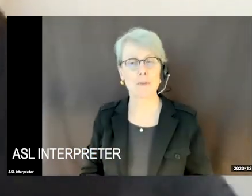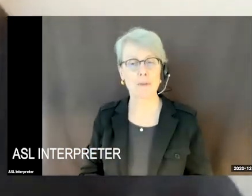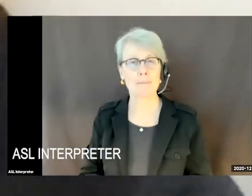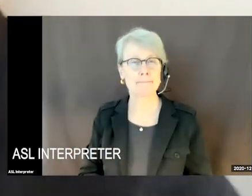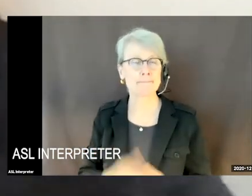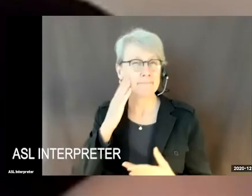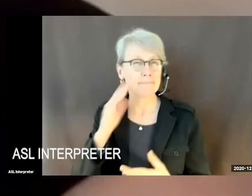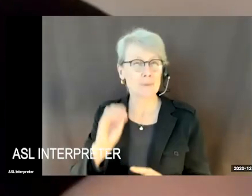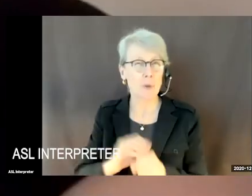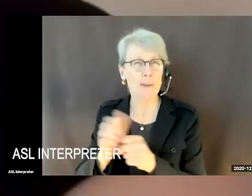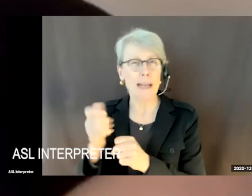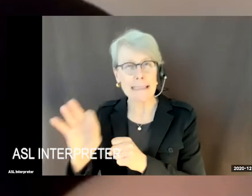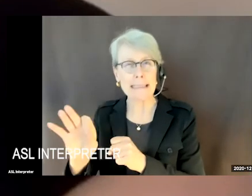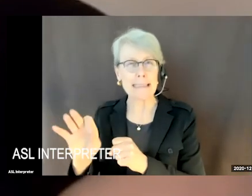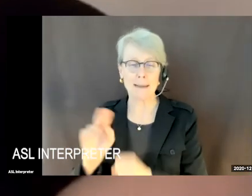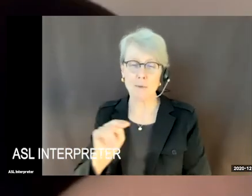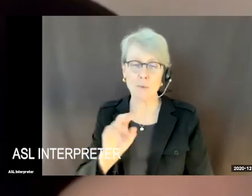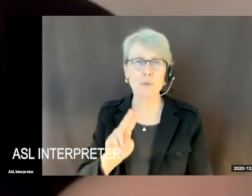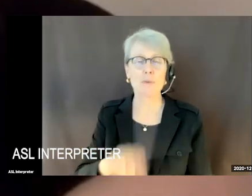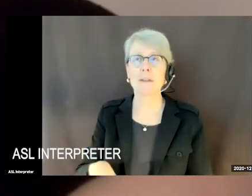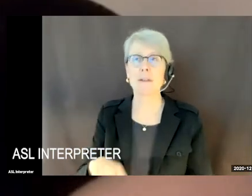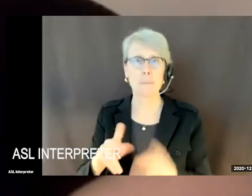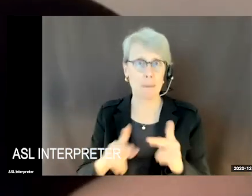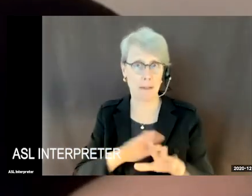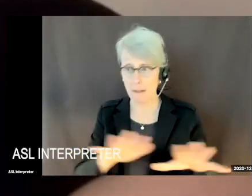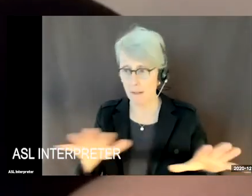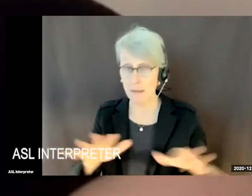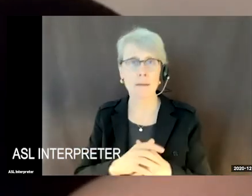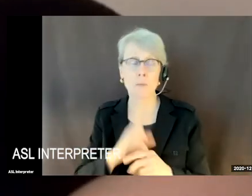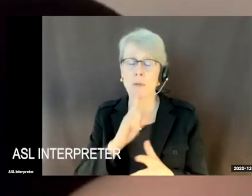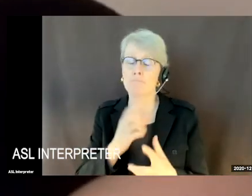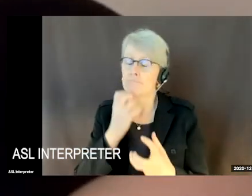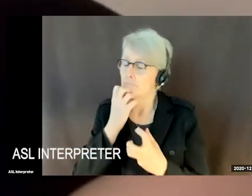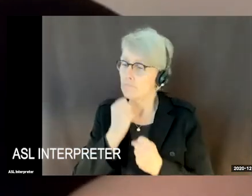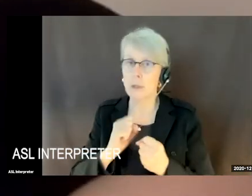And I think that's another thing that we've learned during this pandemic is,